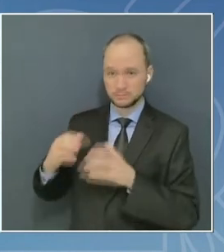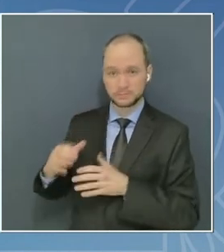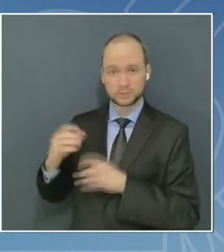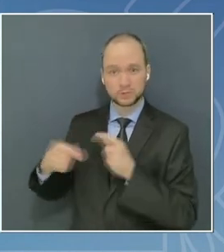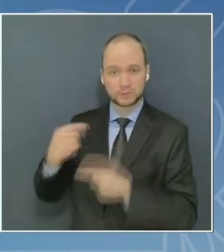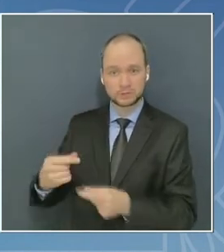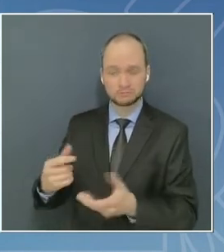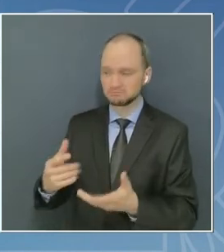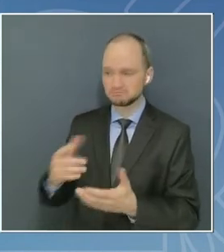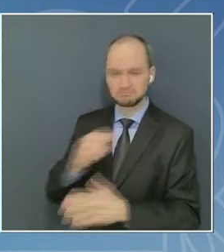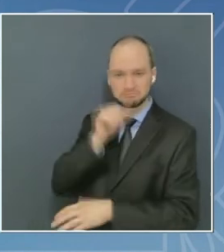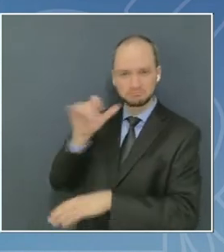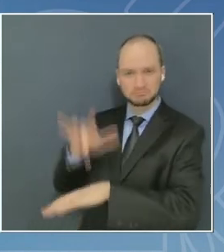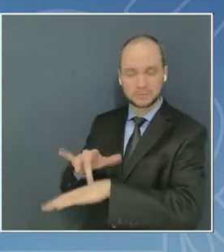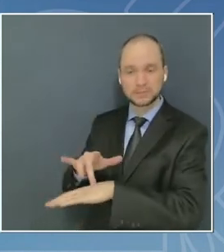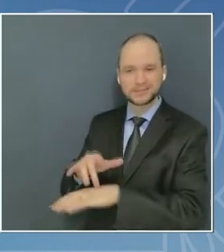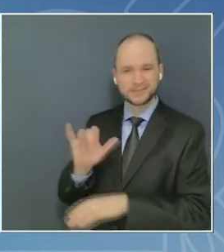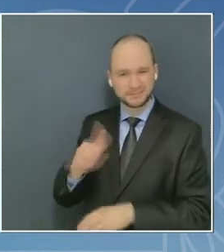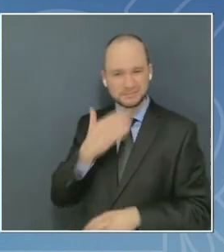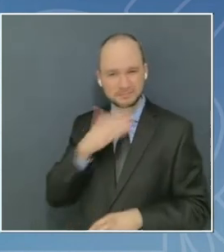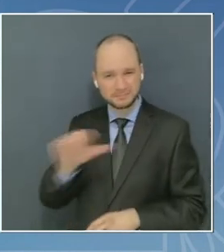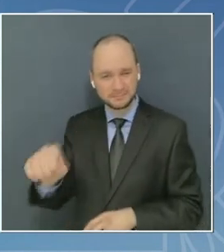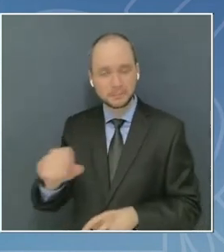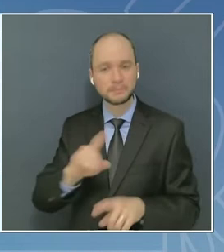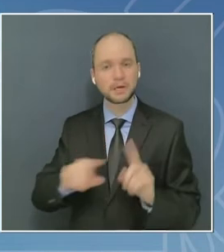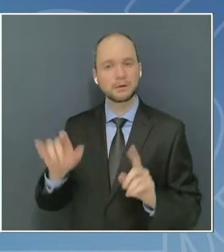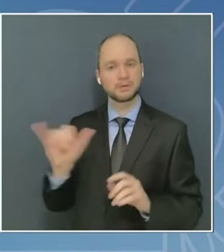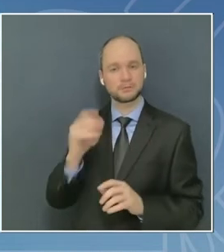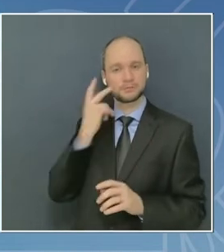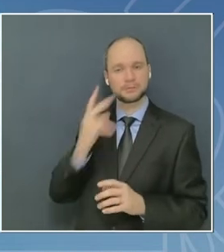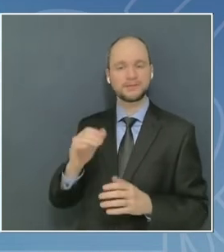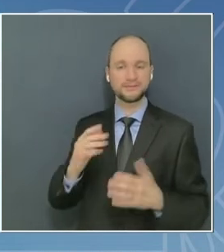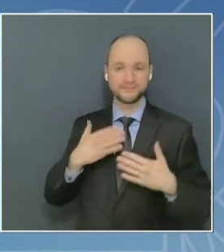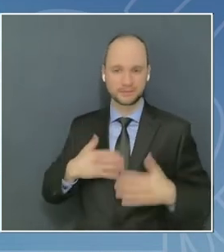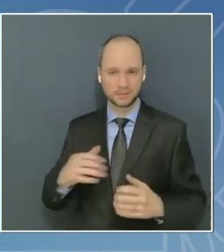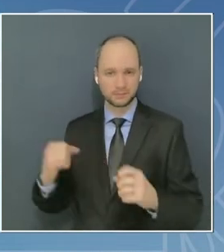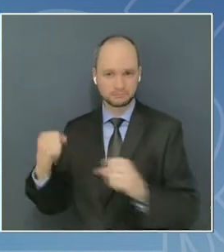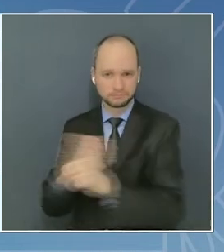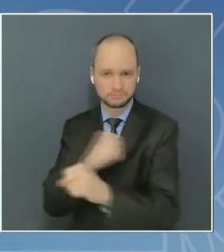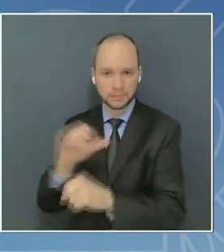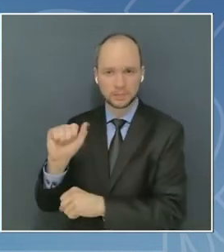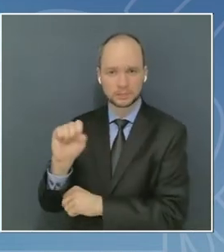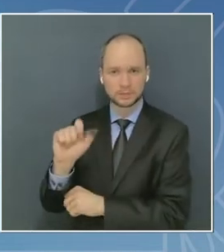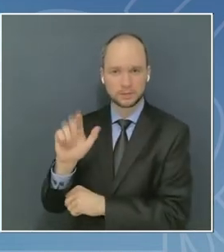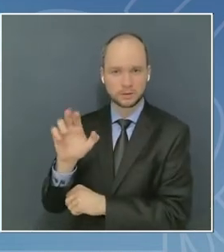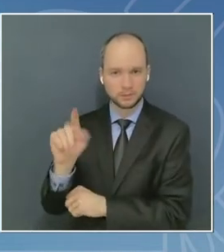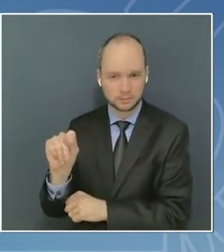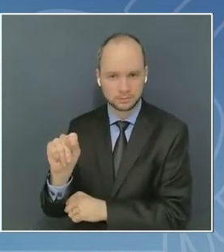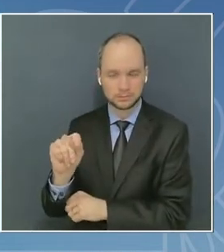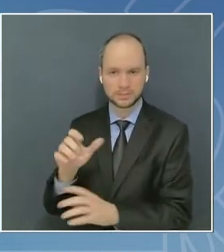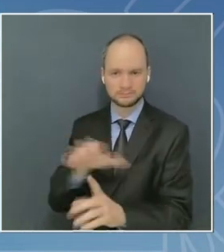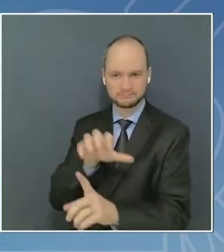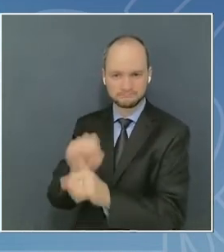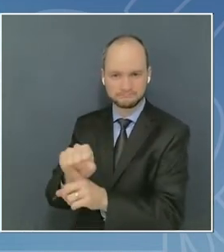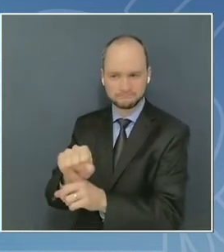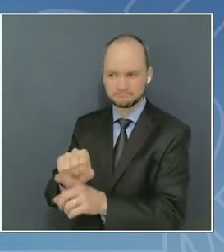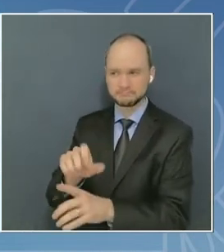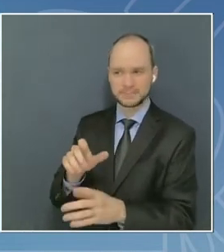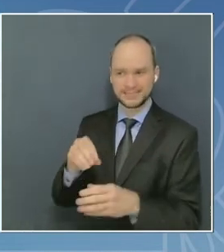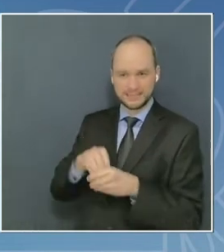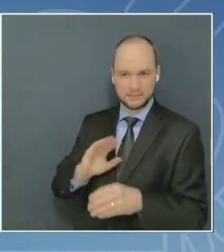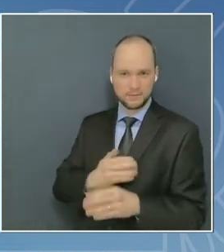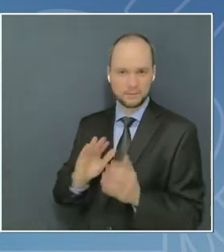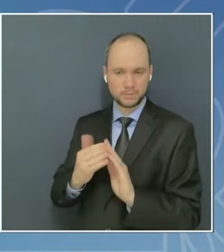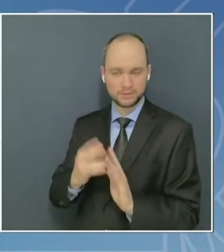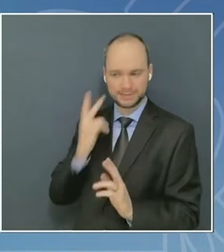is bad enough, we know that we've also seen physical assaults and violent attacks against so many within our communities. In fact, according to a study